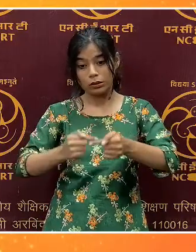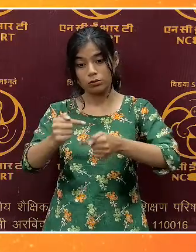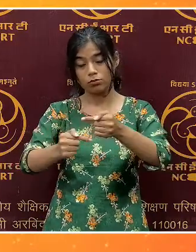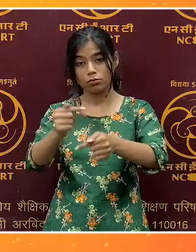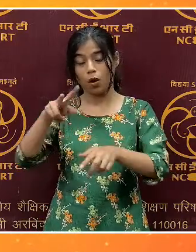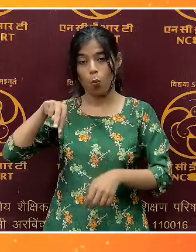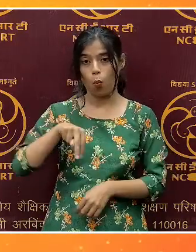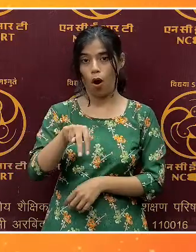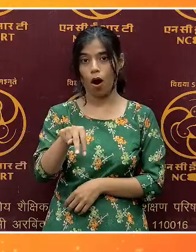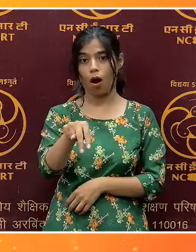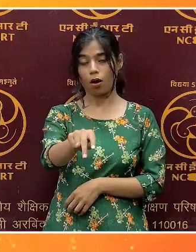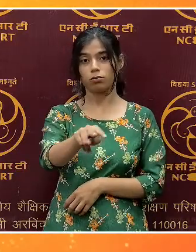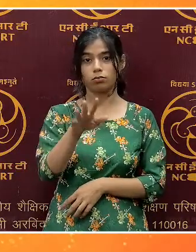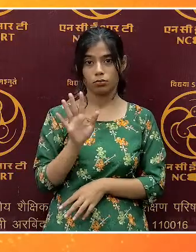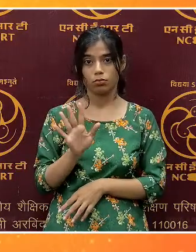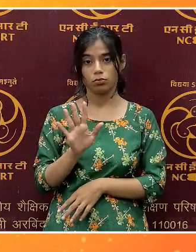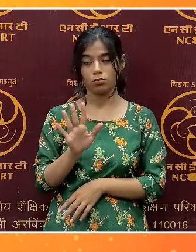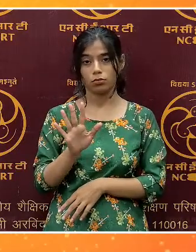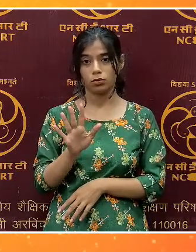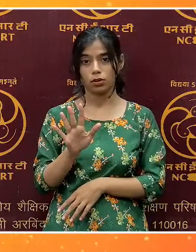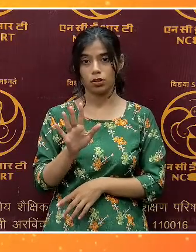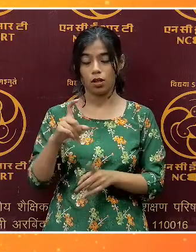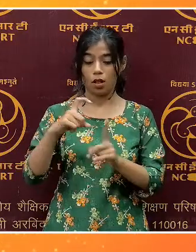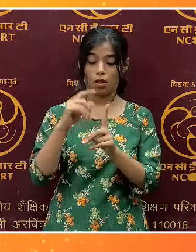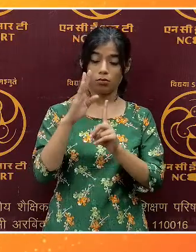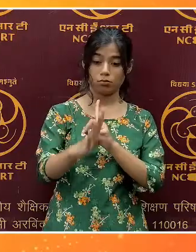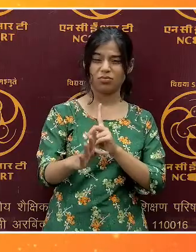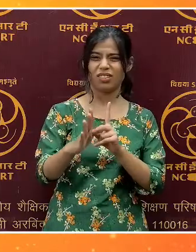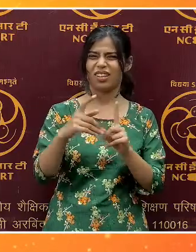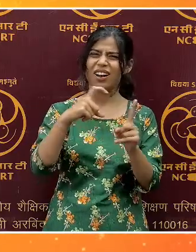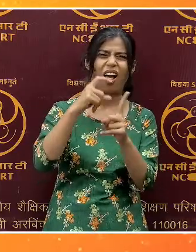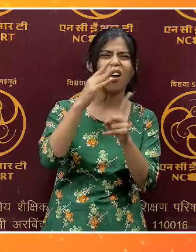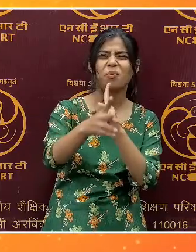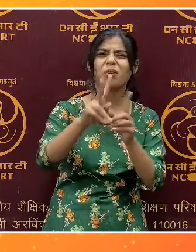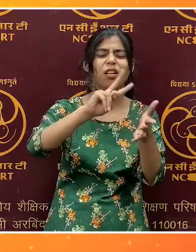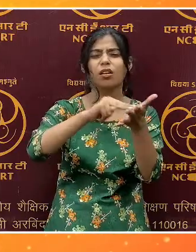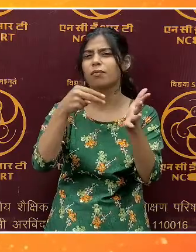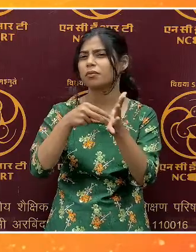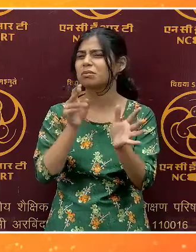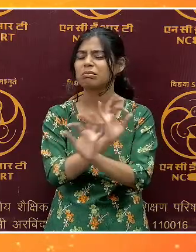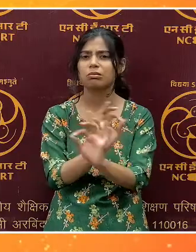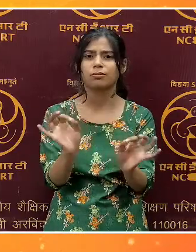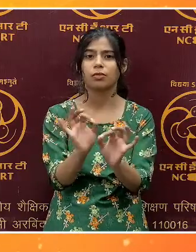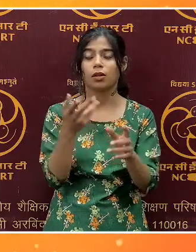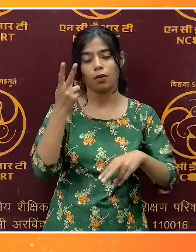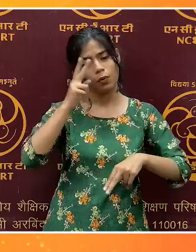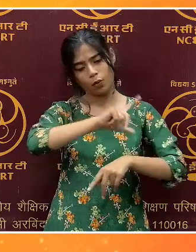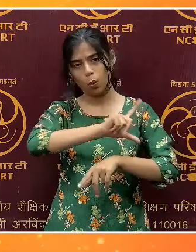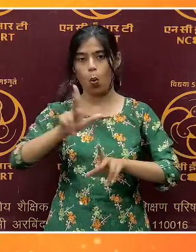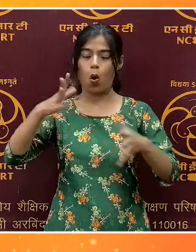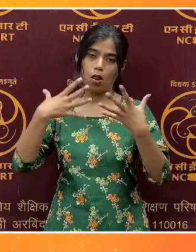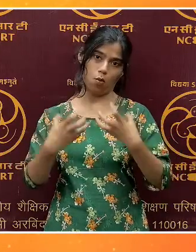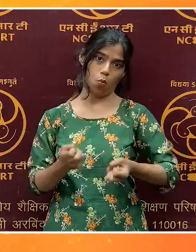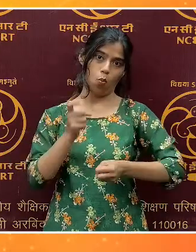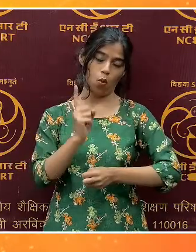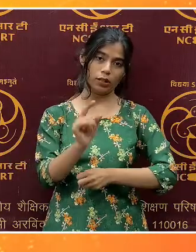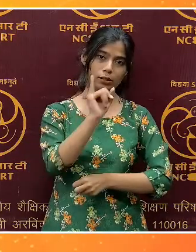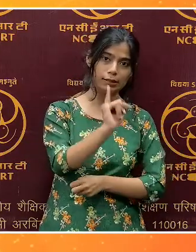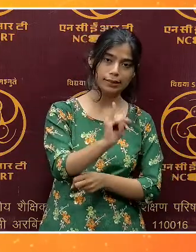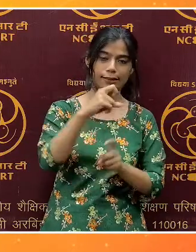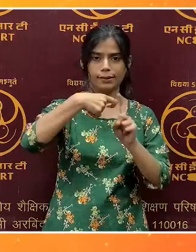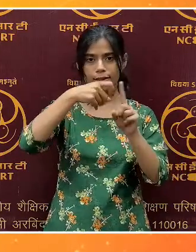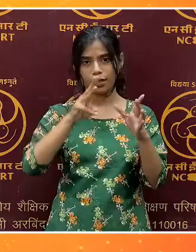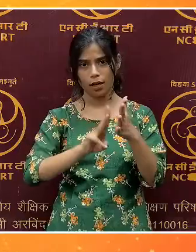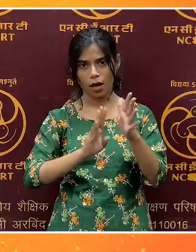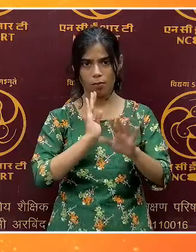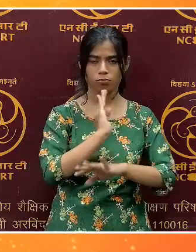when the patient has to walk, direction does not make any difference. Absolutely. The only thing is he needs to walk 6 km any direction.